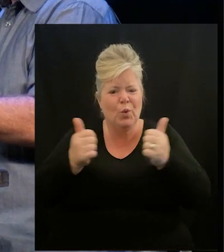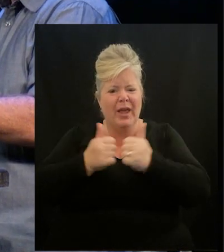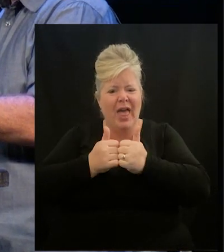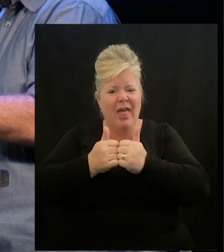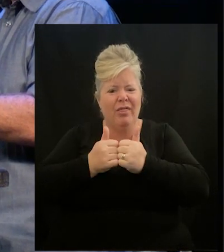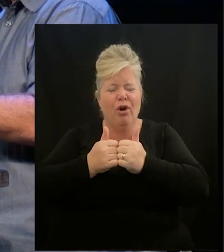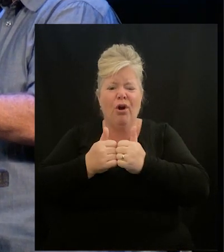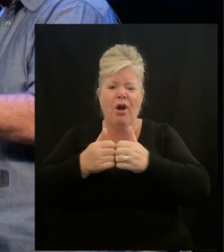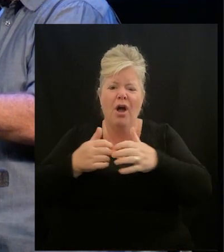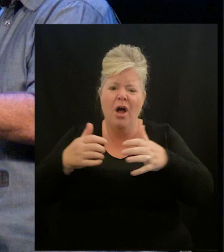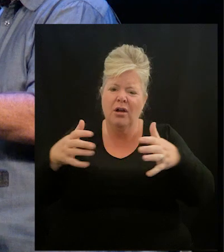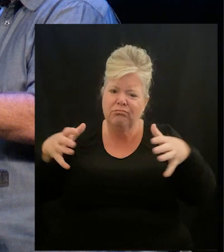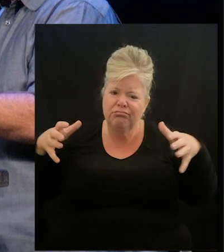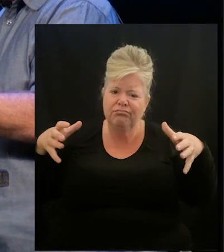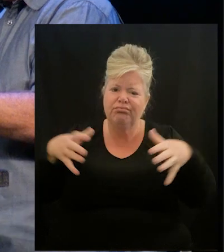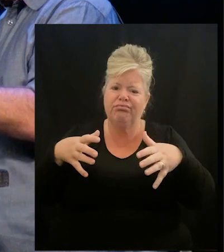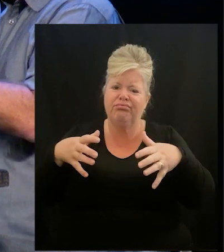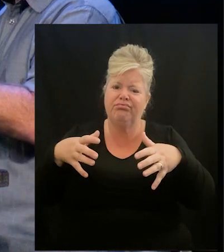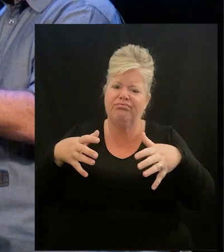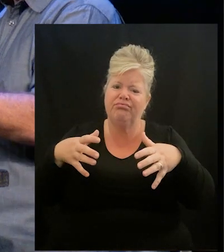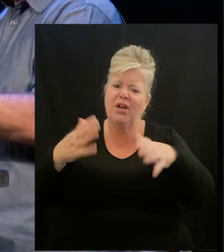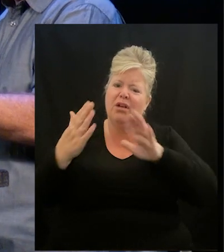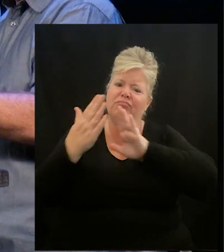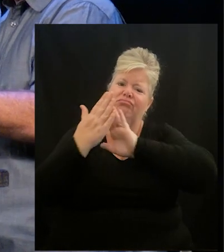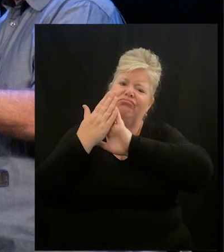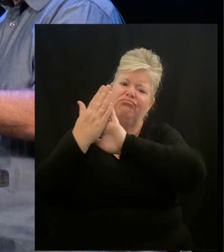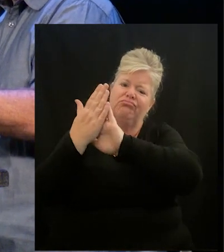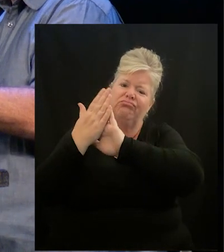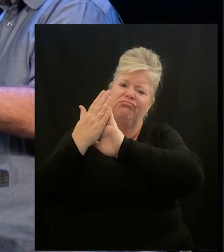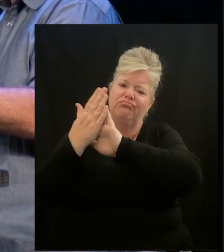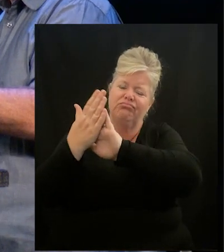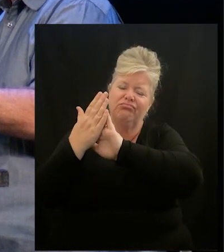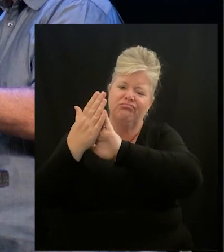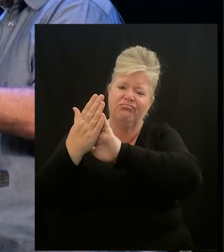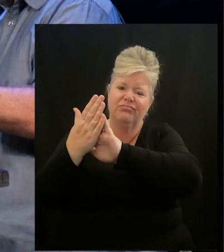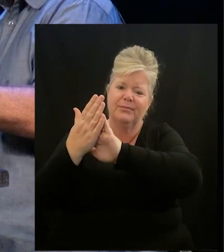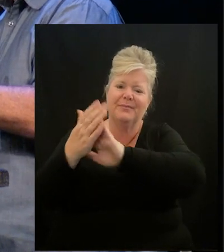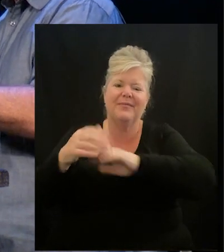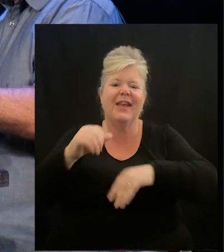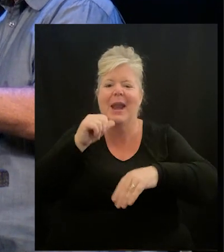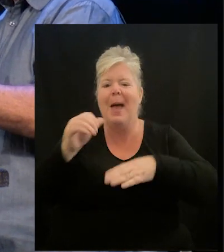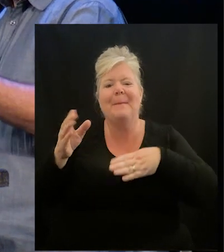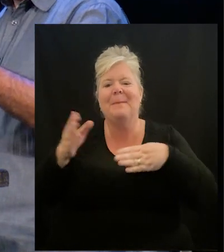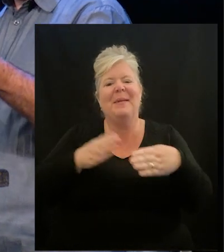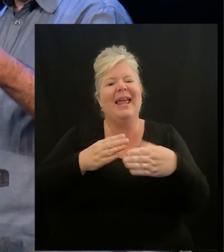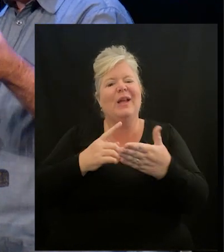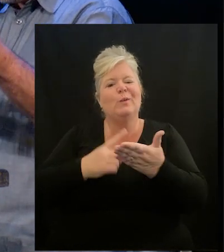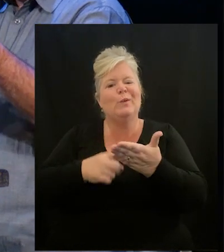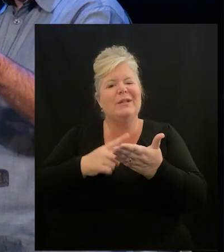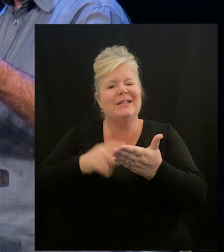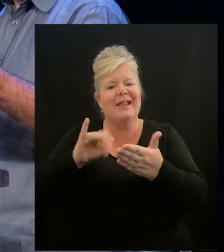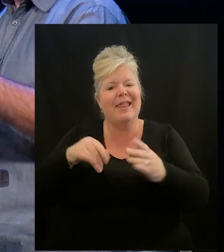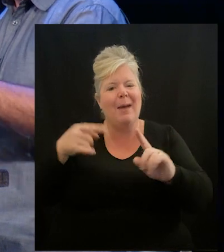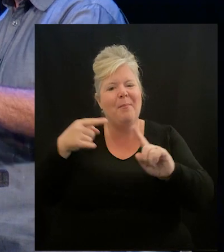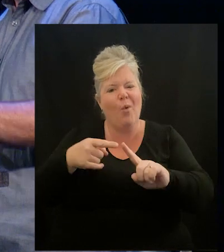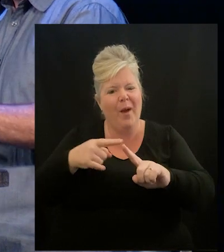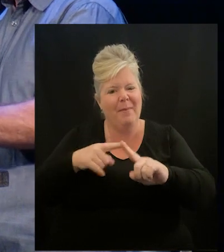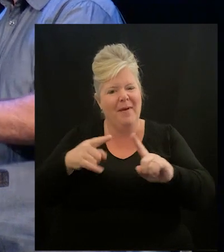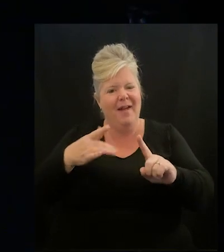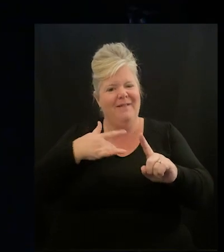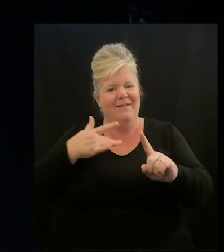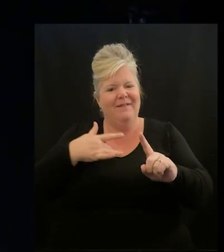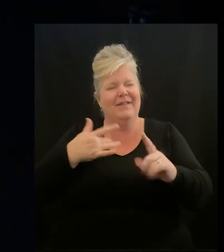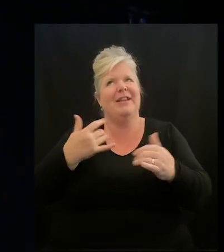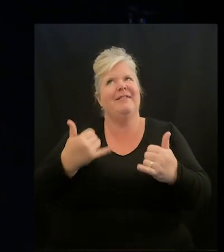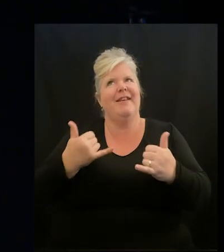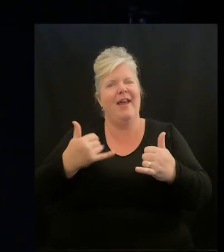I wasn't going to go here because it doesn't really fit with the main point of where we're going, but I think